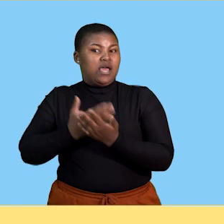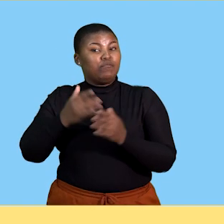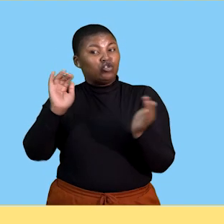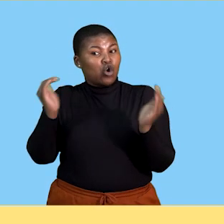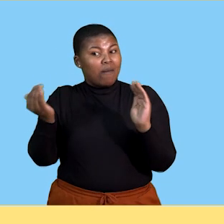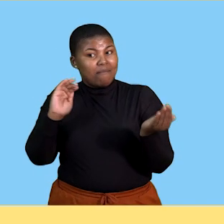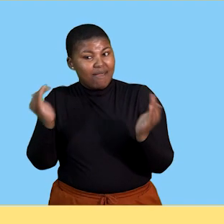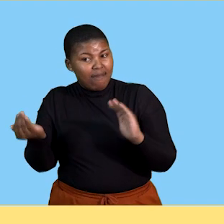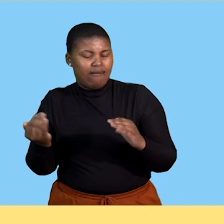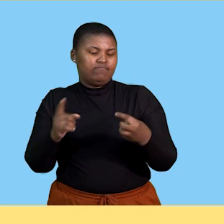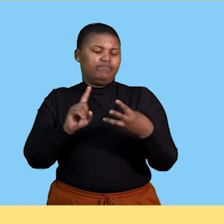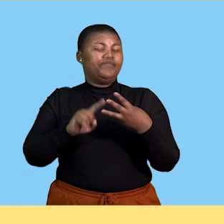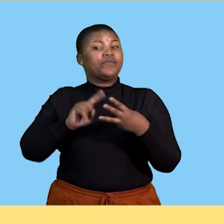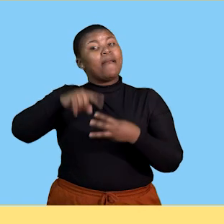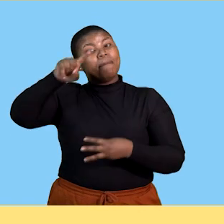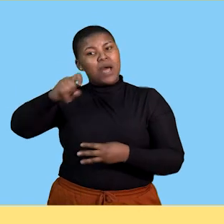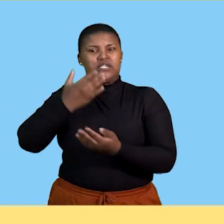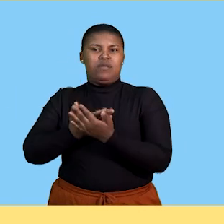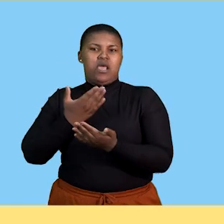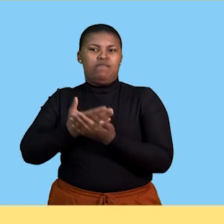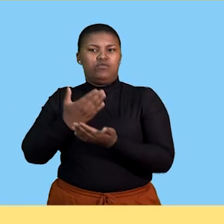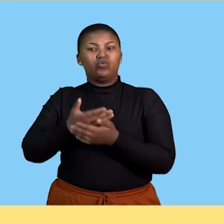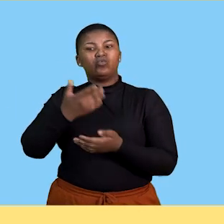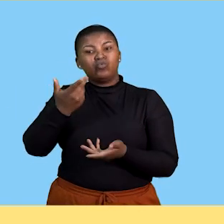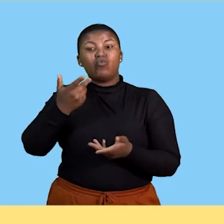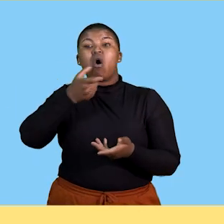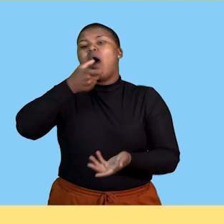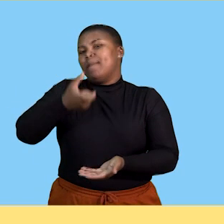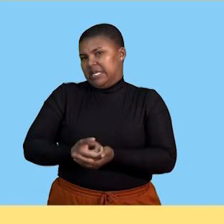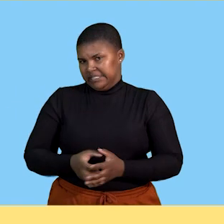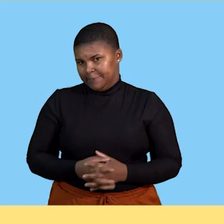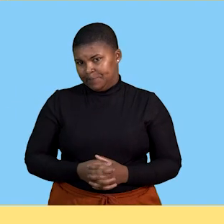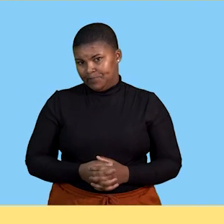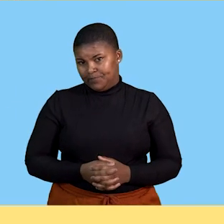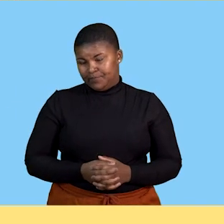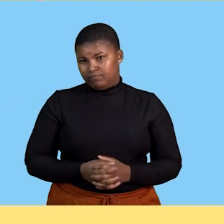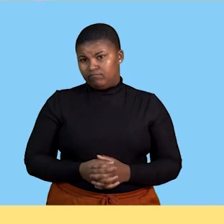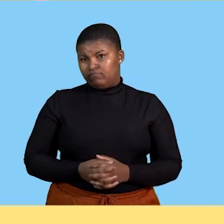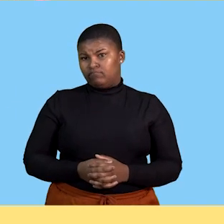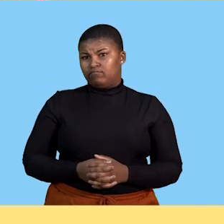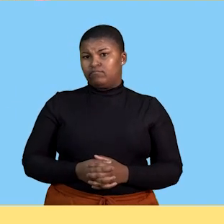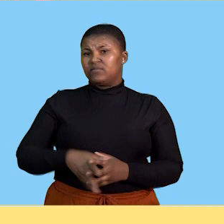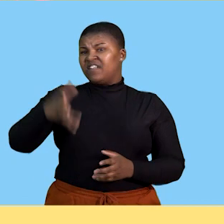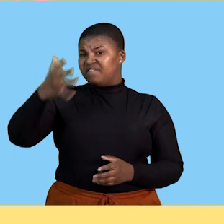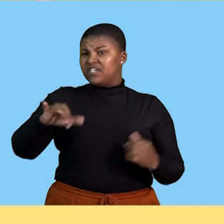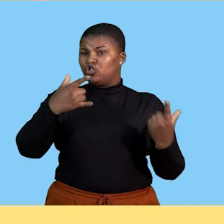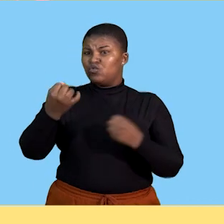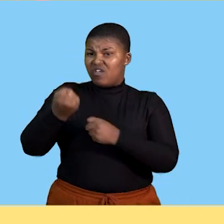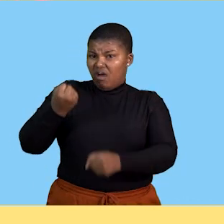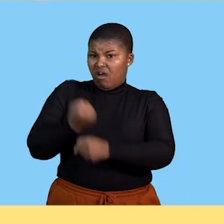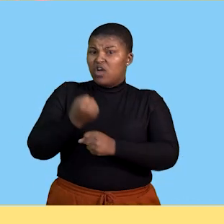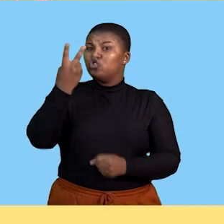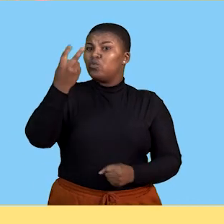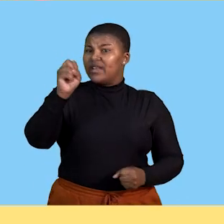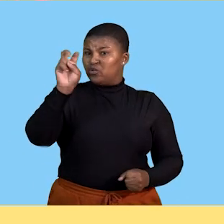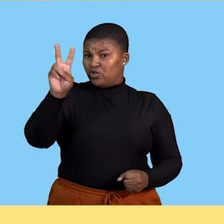to compare, and we should also be able to comment. Now, so far we have calculated for the year